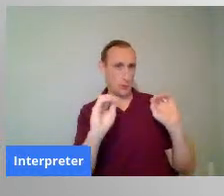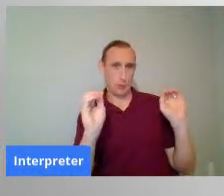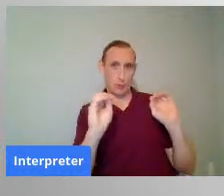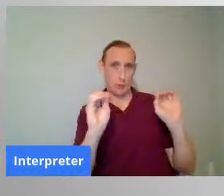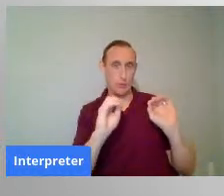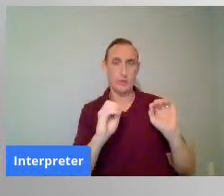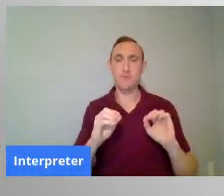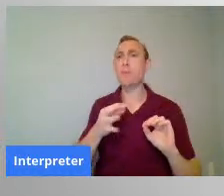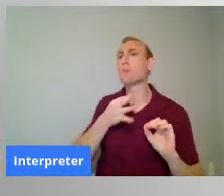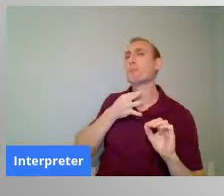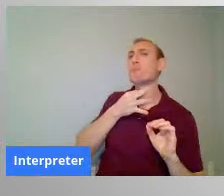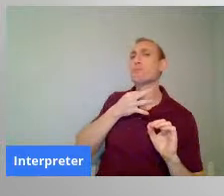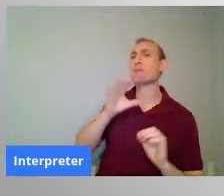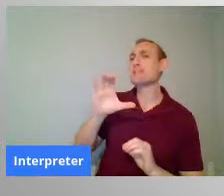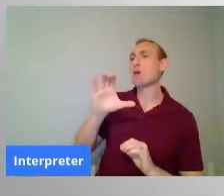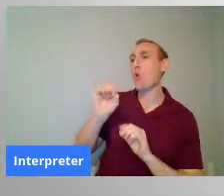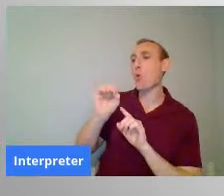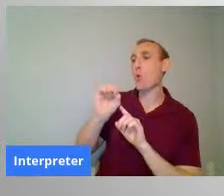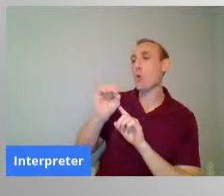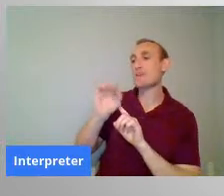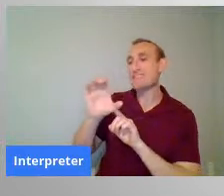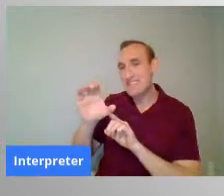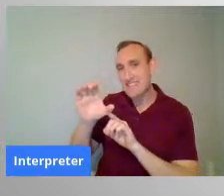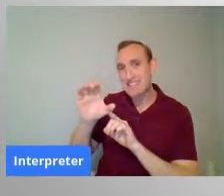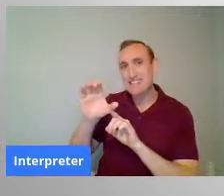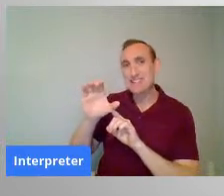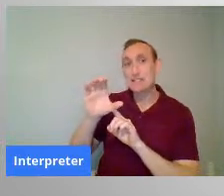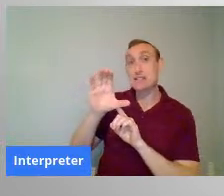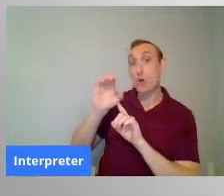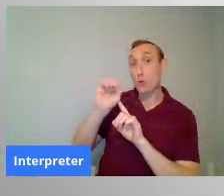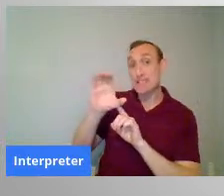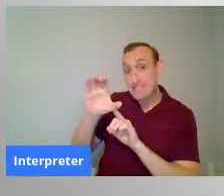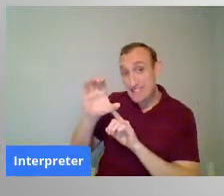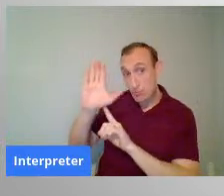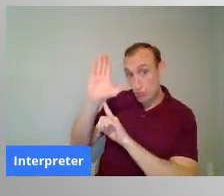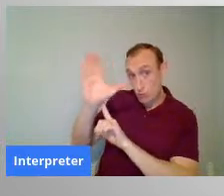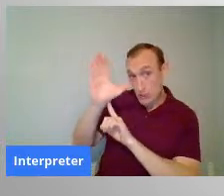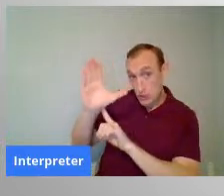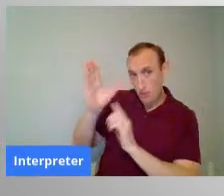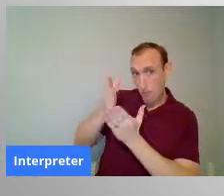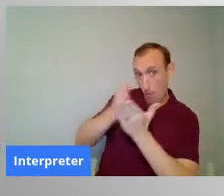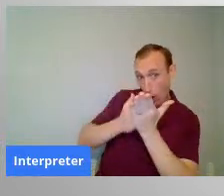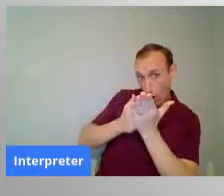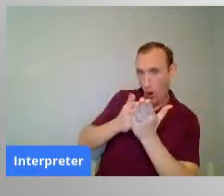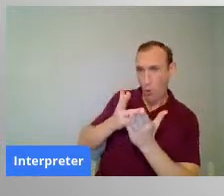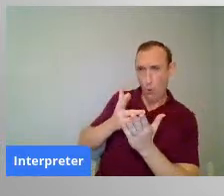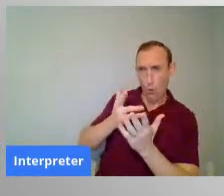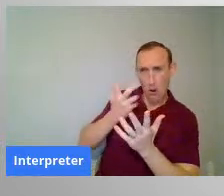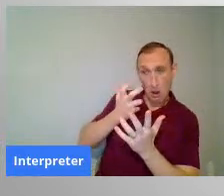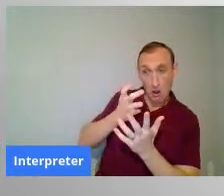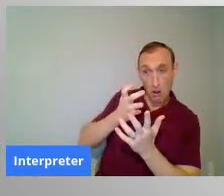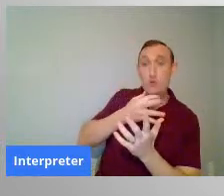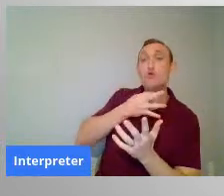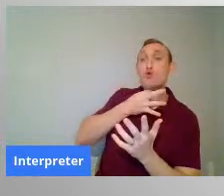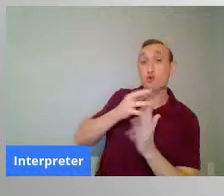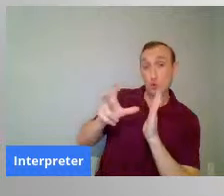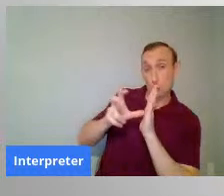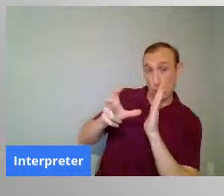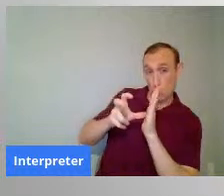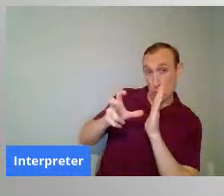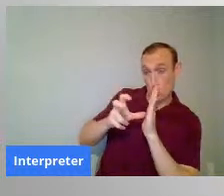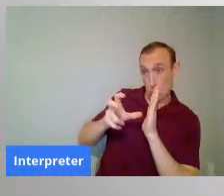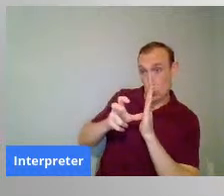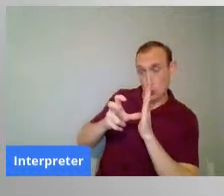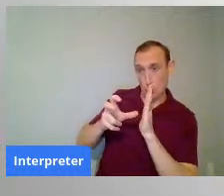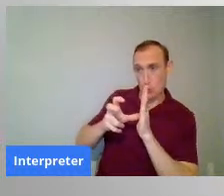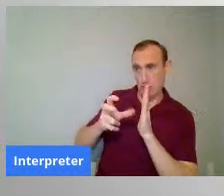at the COC presentation part, because I can't find anything that tells me what that is and what our relationship